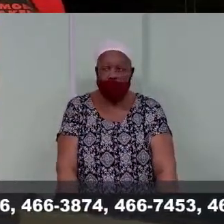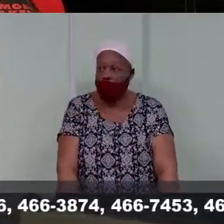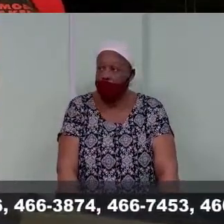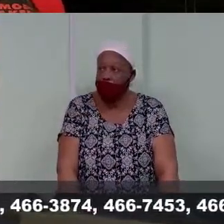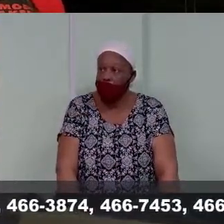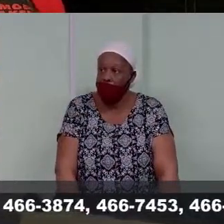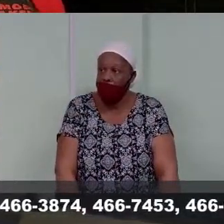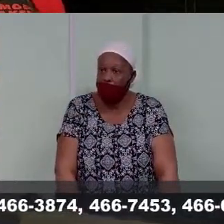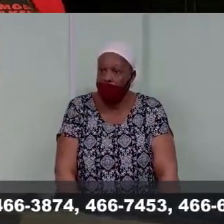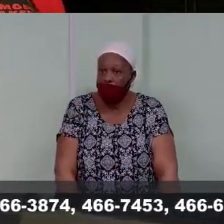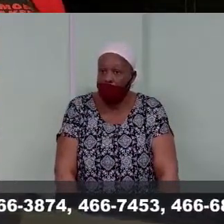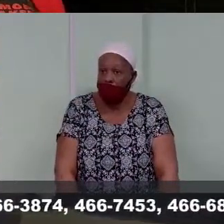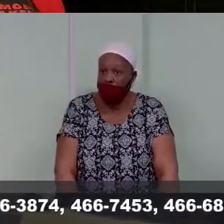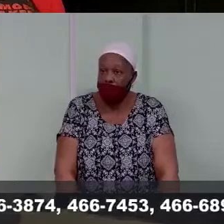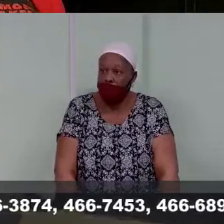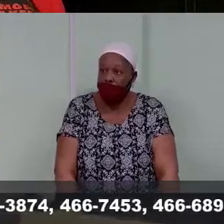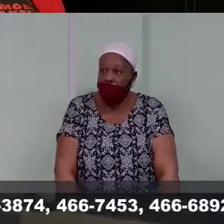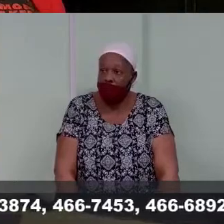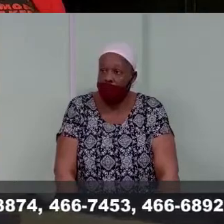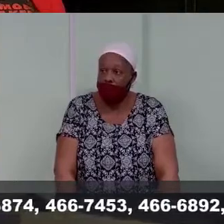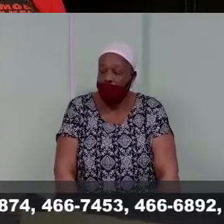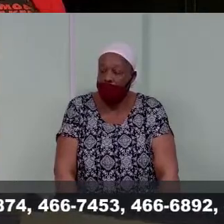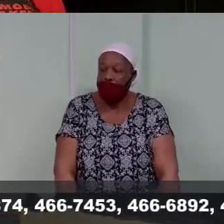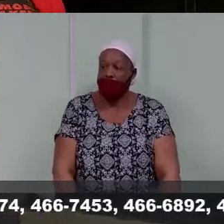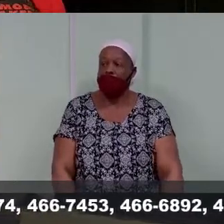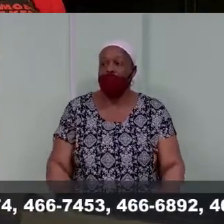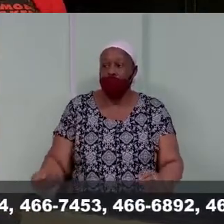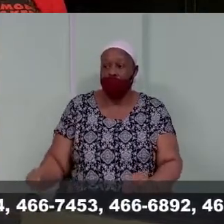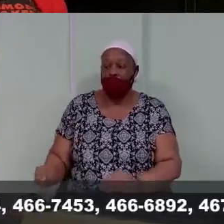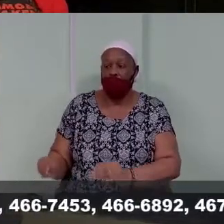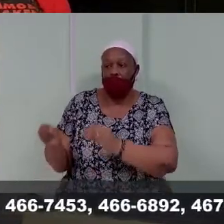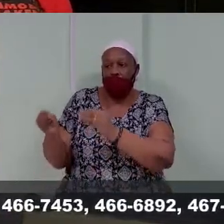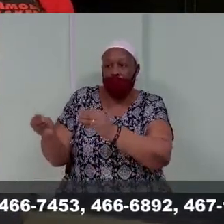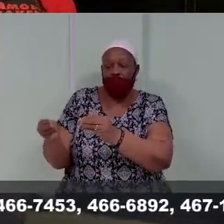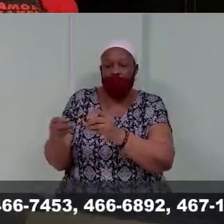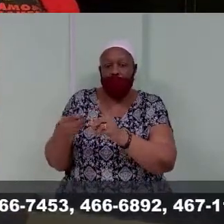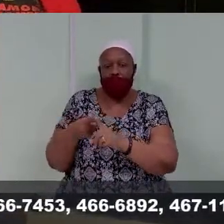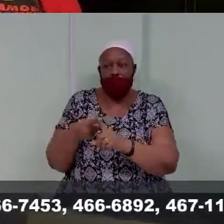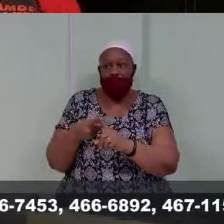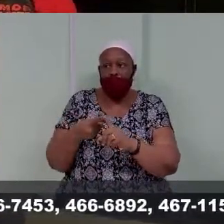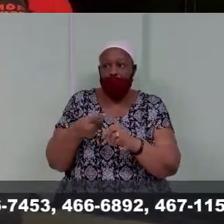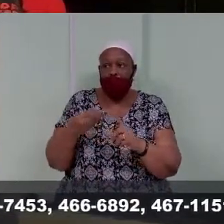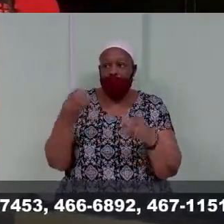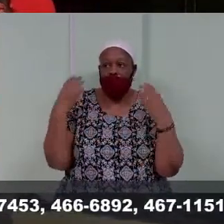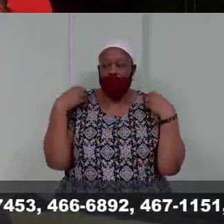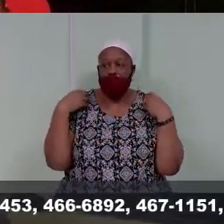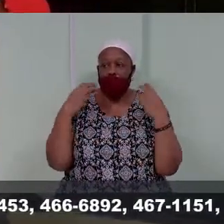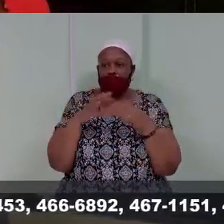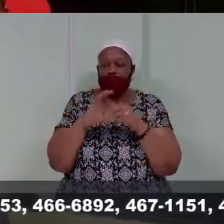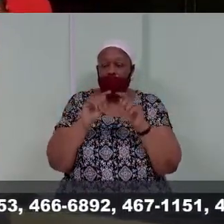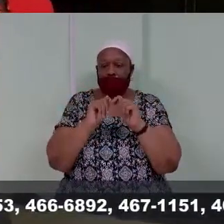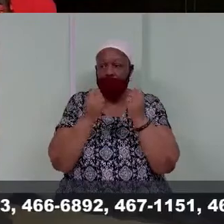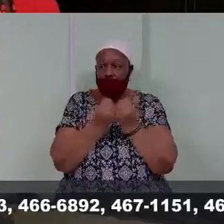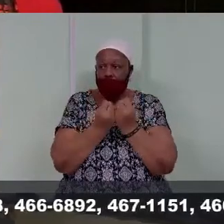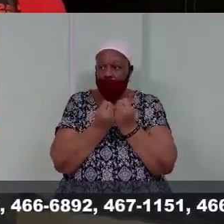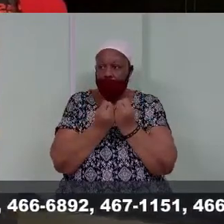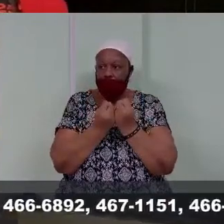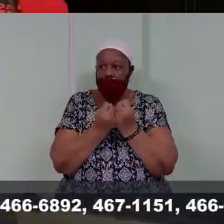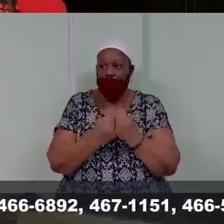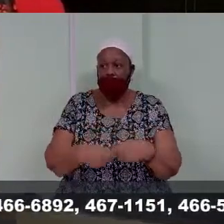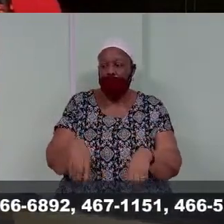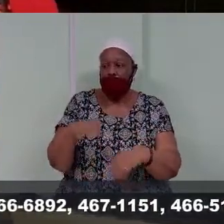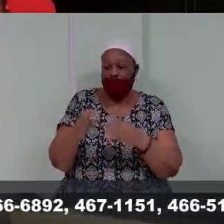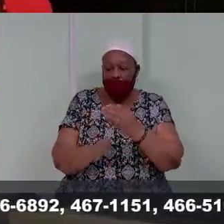Mr. Samuel, I'd like to officially hand over the buckets. Here we have